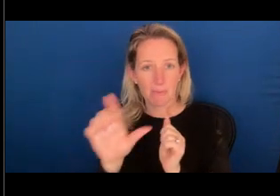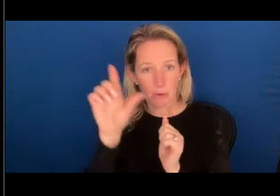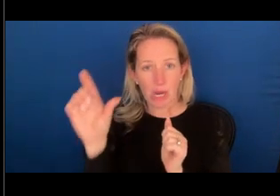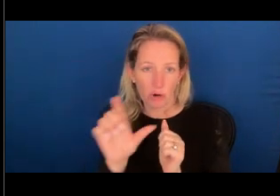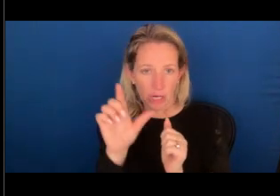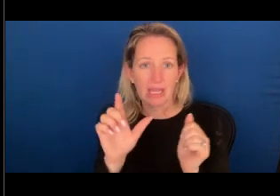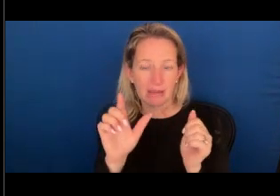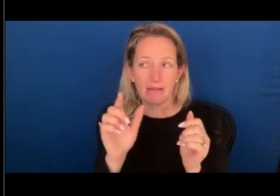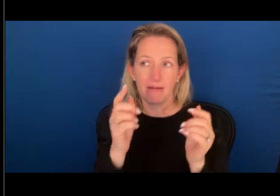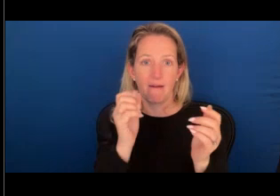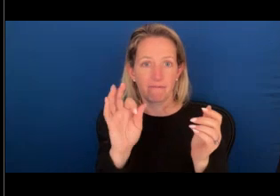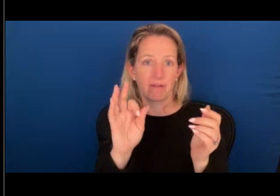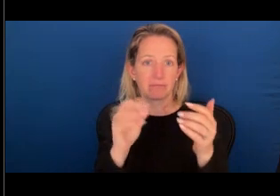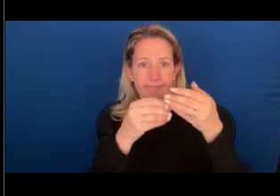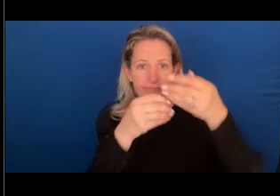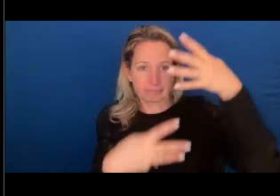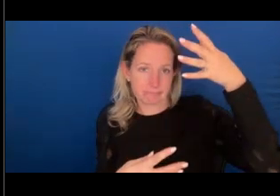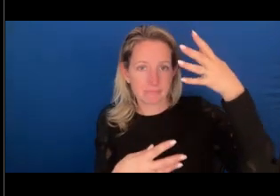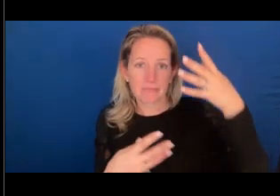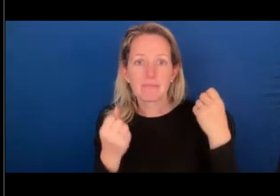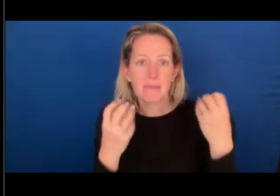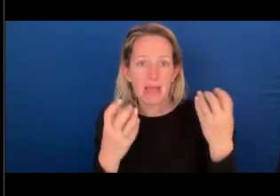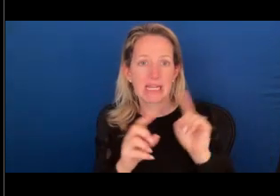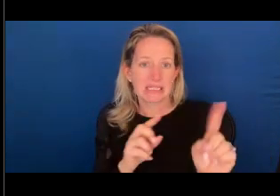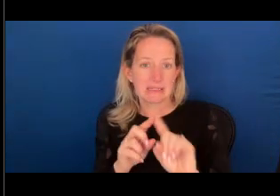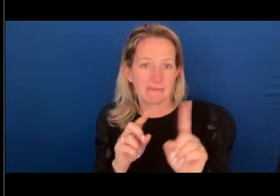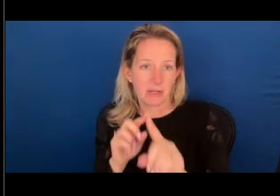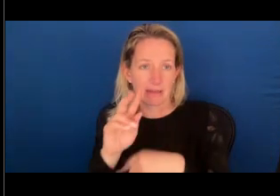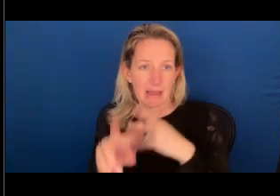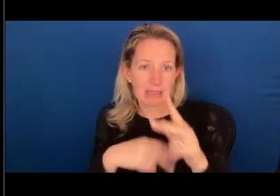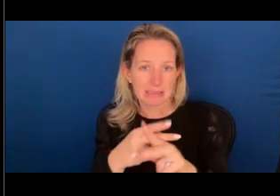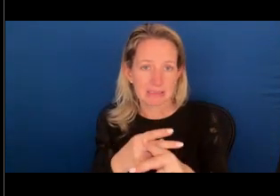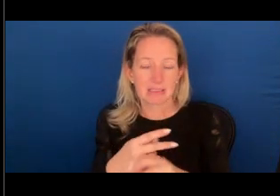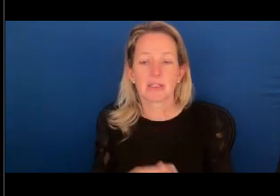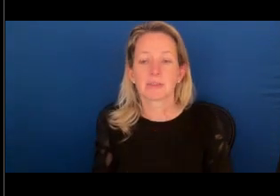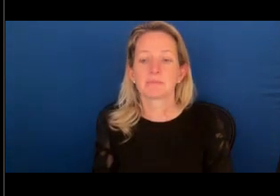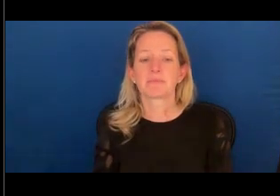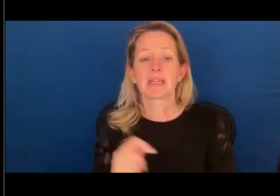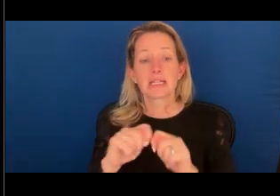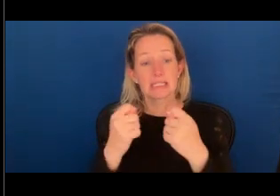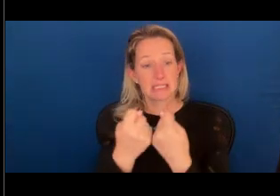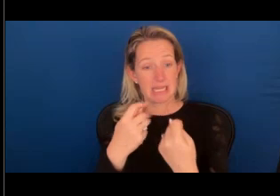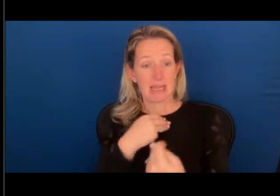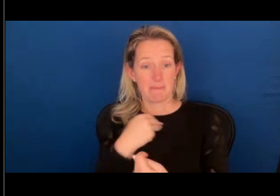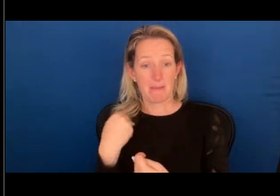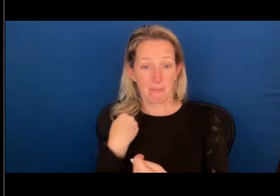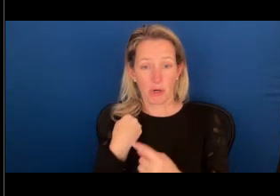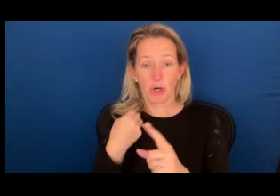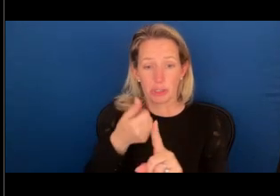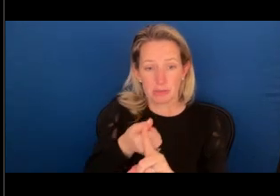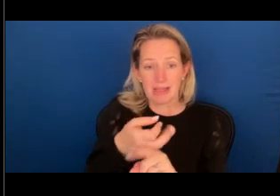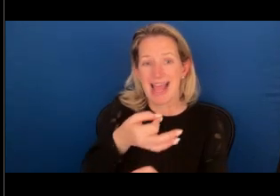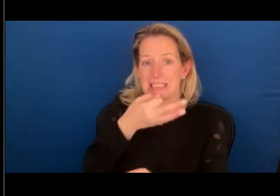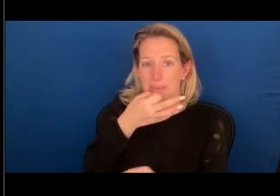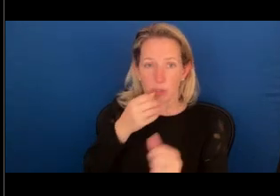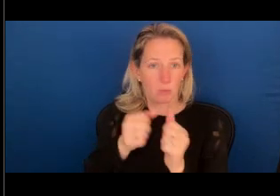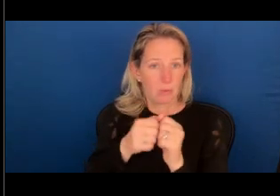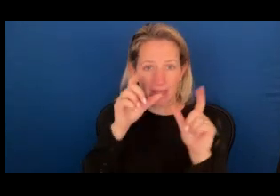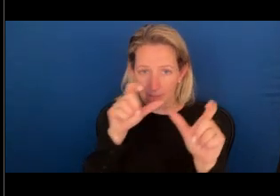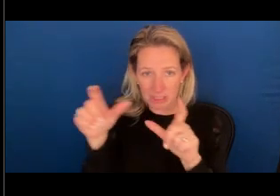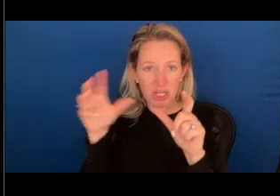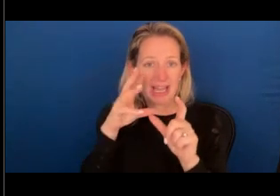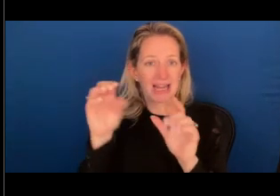different cases. We have the team member of Vinayak Dravid, who is an expert in that kind of imaging as well as characterization. And we